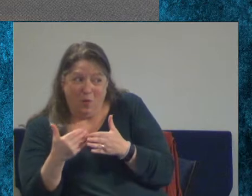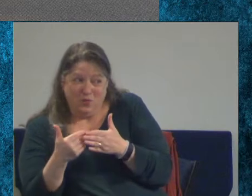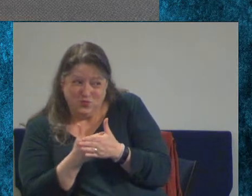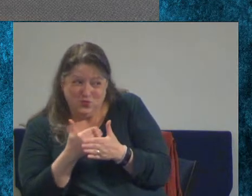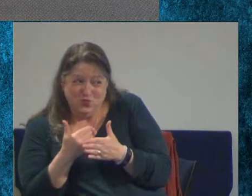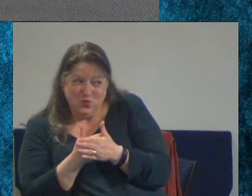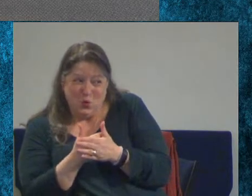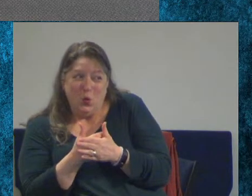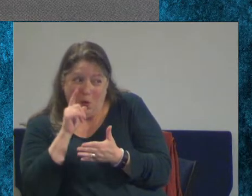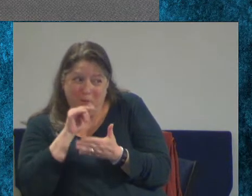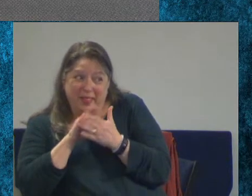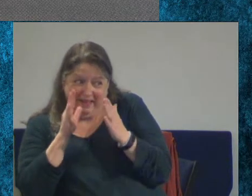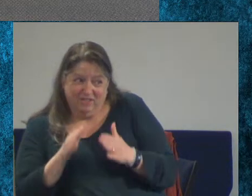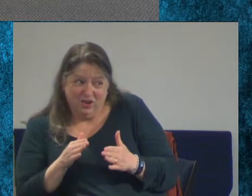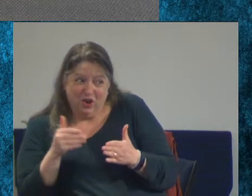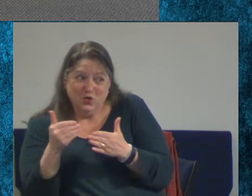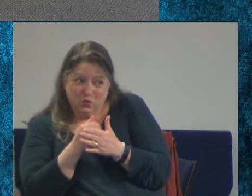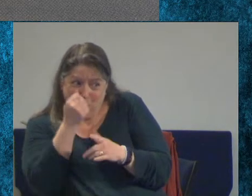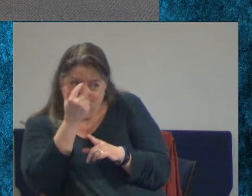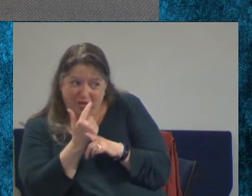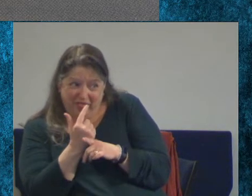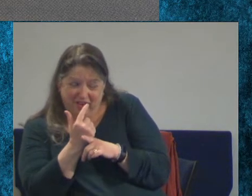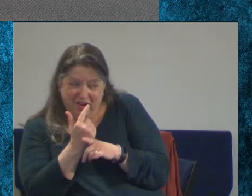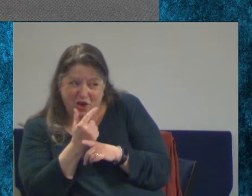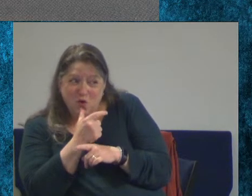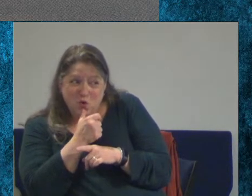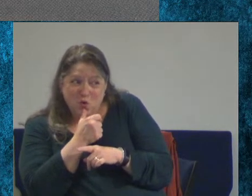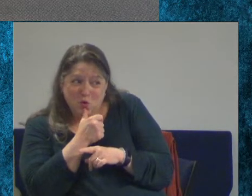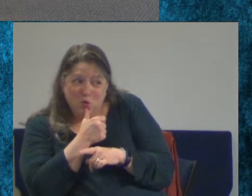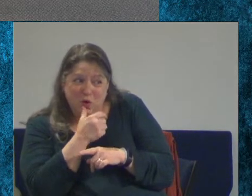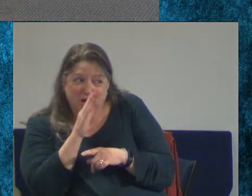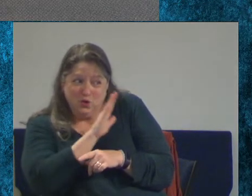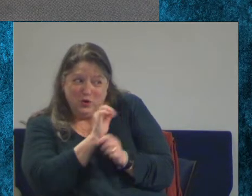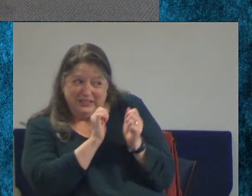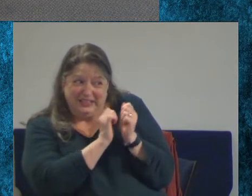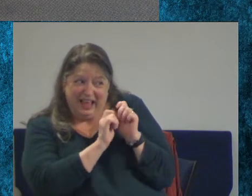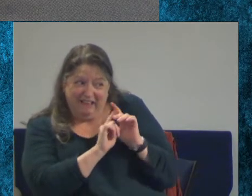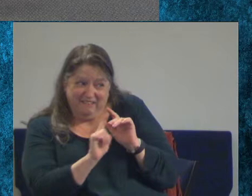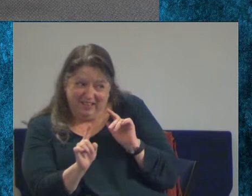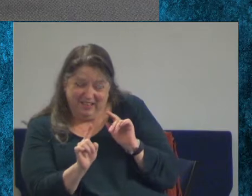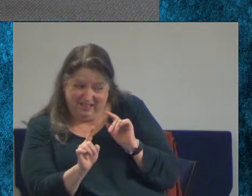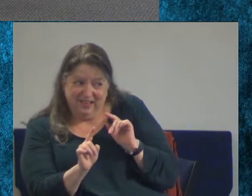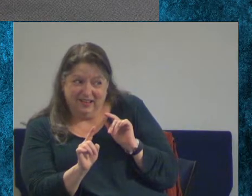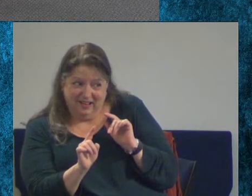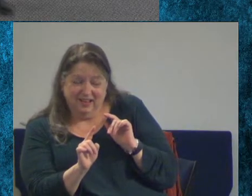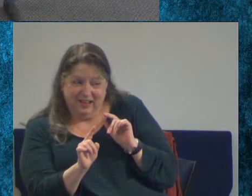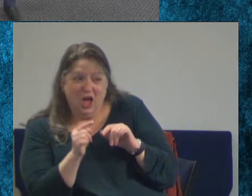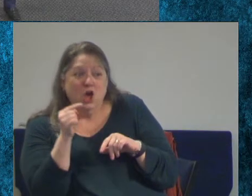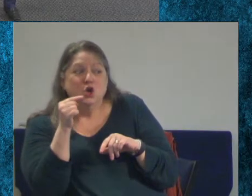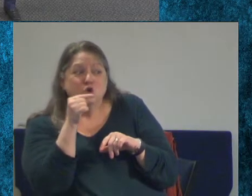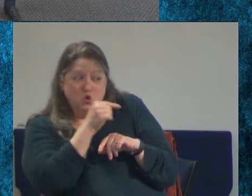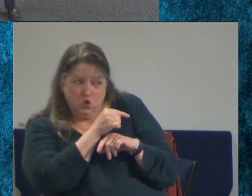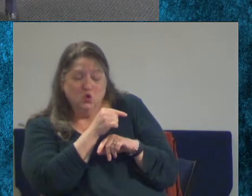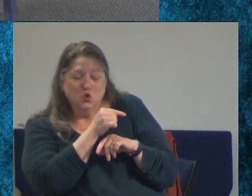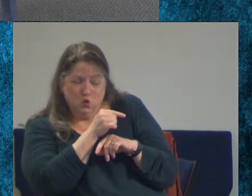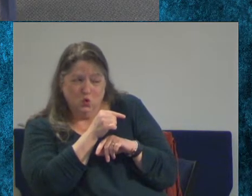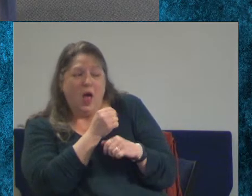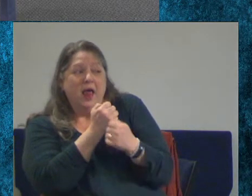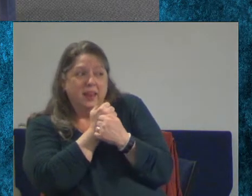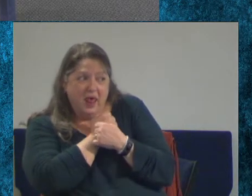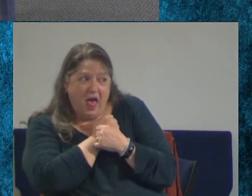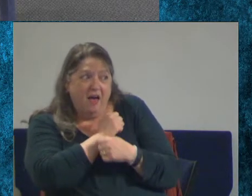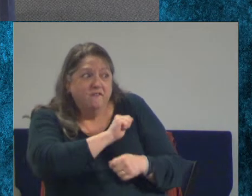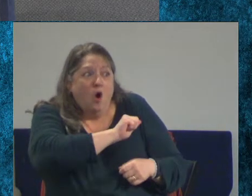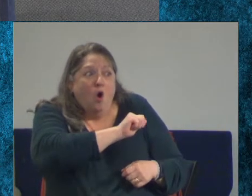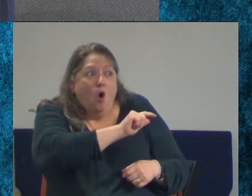his letter is all about. And so again, notice the emphasis on awe. I am thankful for the love that you